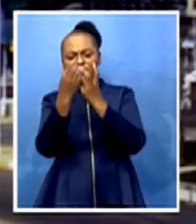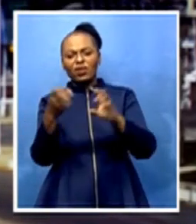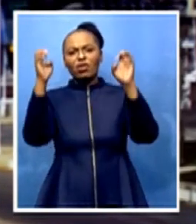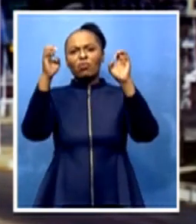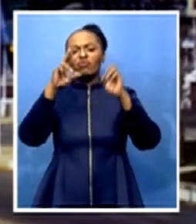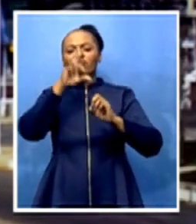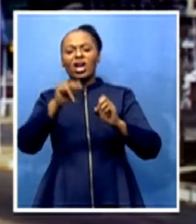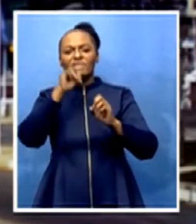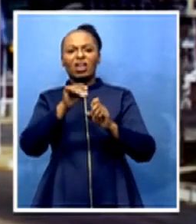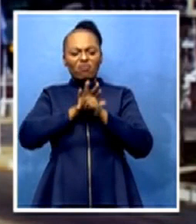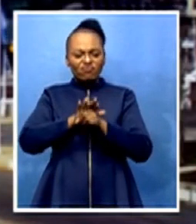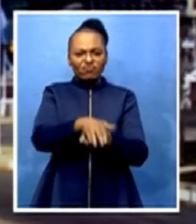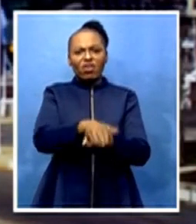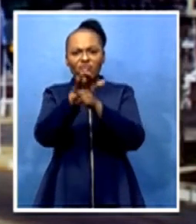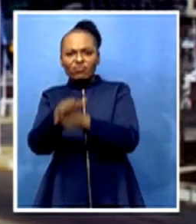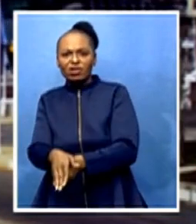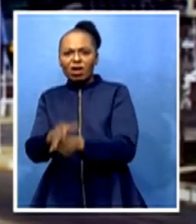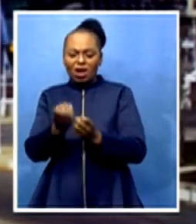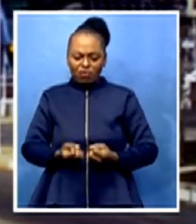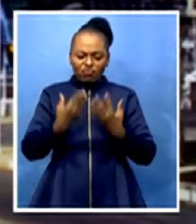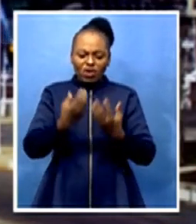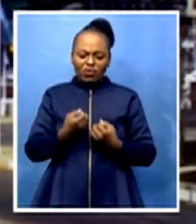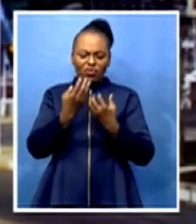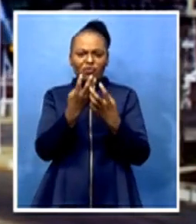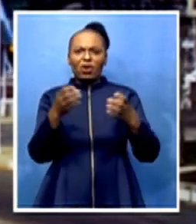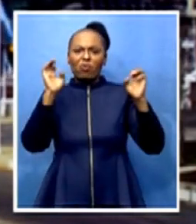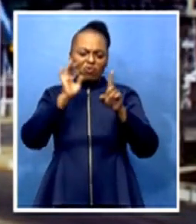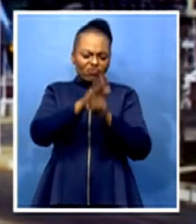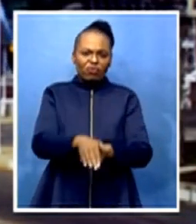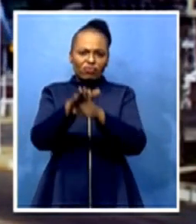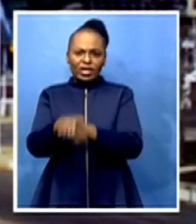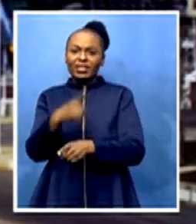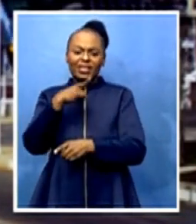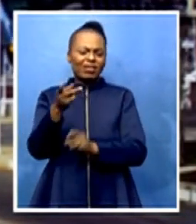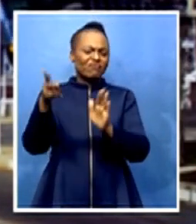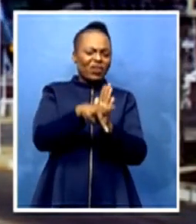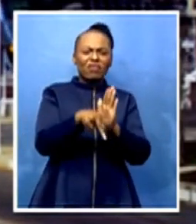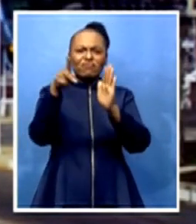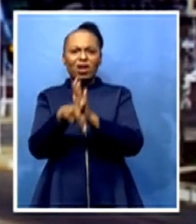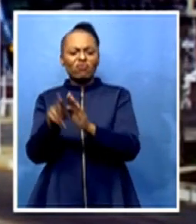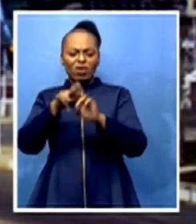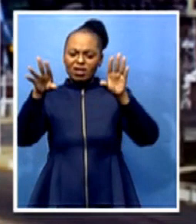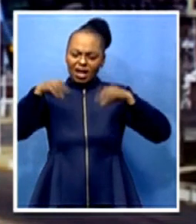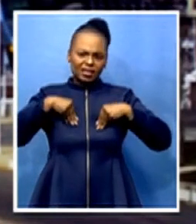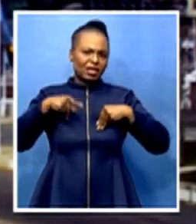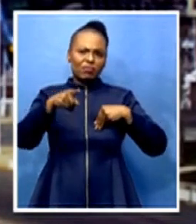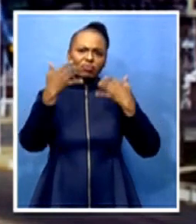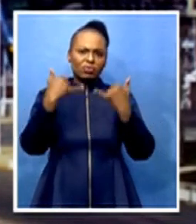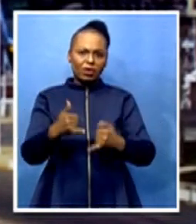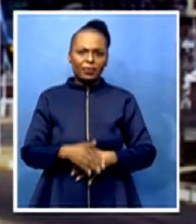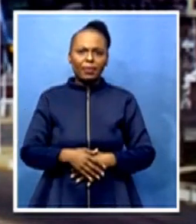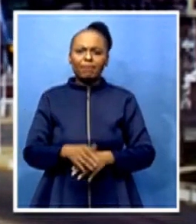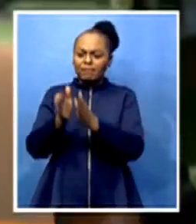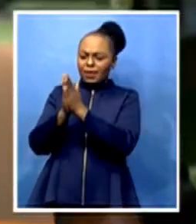calling the rising death toll unacceptable. While the Special Envoy's efforts to visit the country have so far been blocked by the